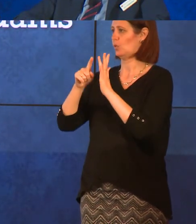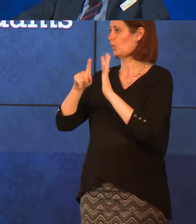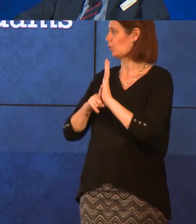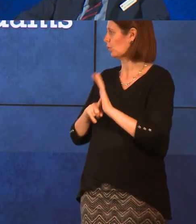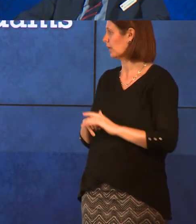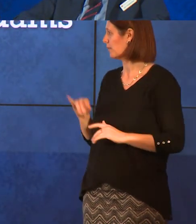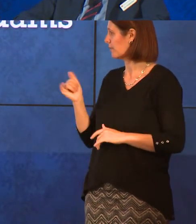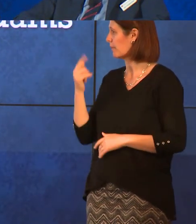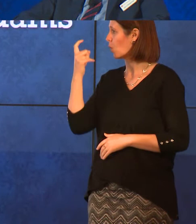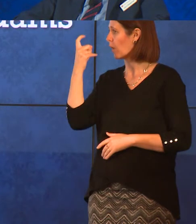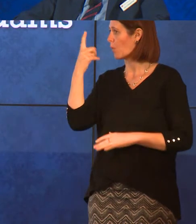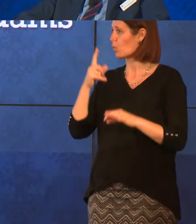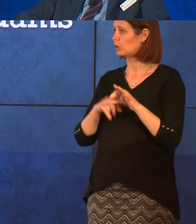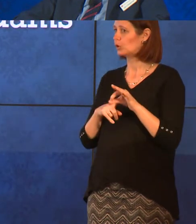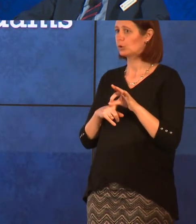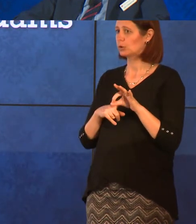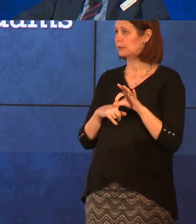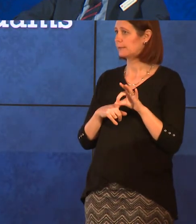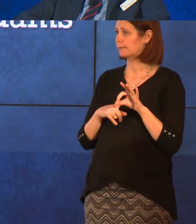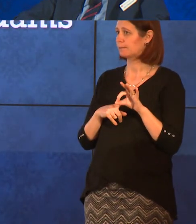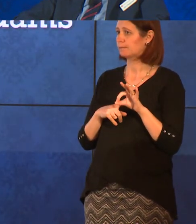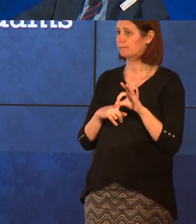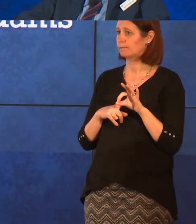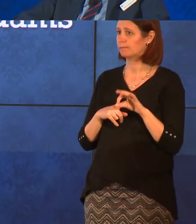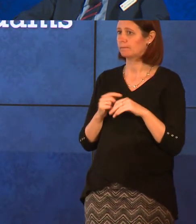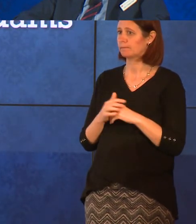Okay, maybe one more question. Okay.